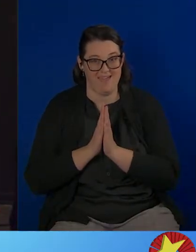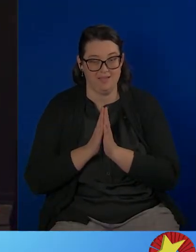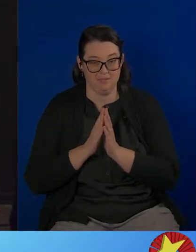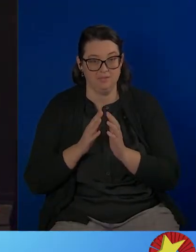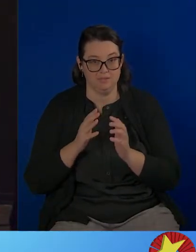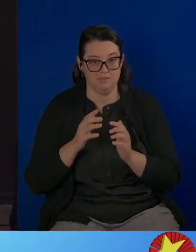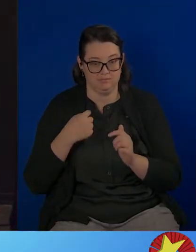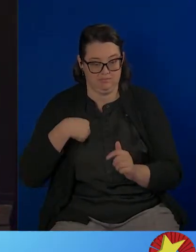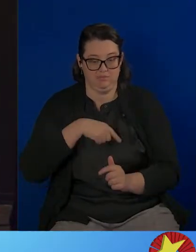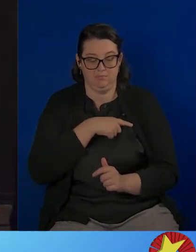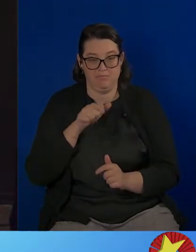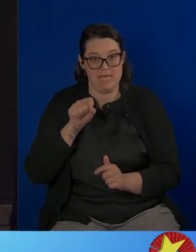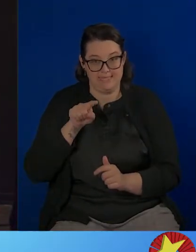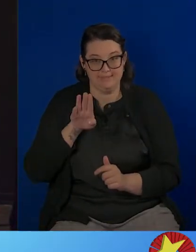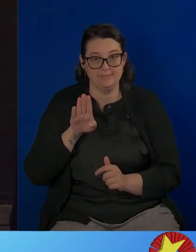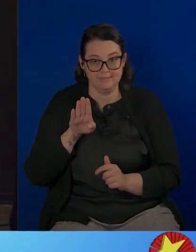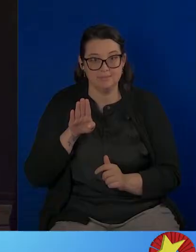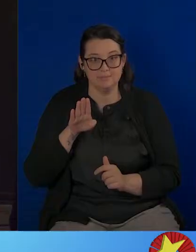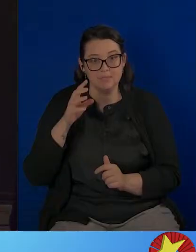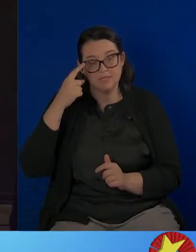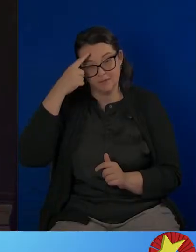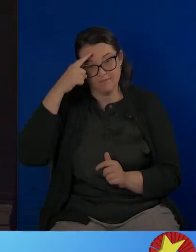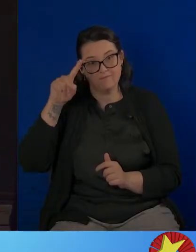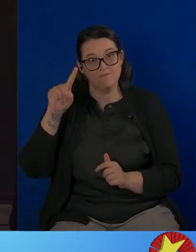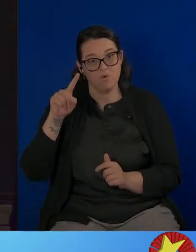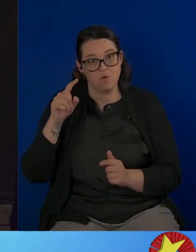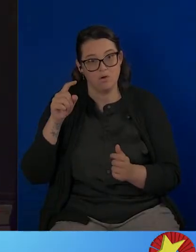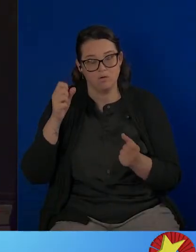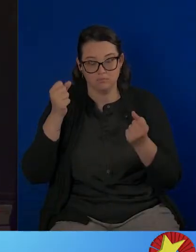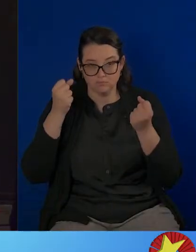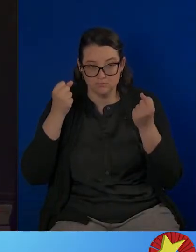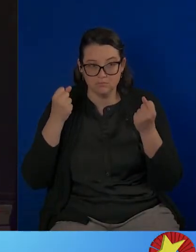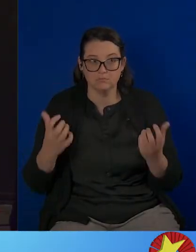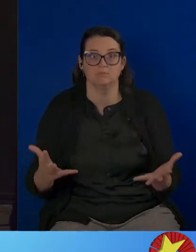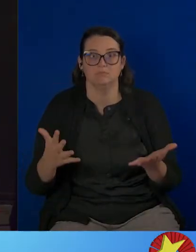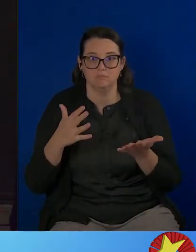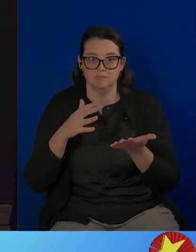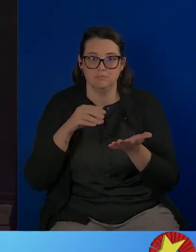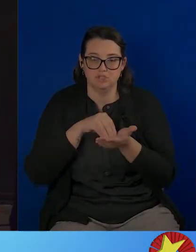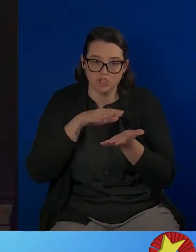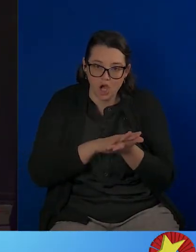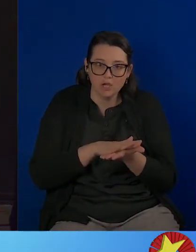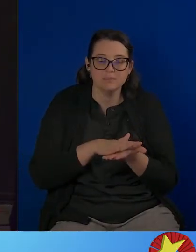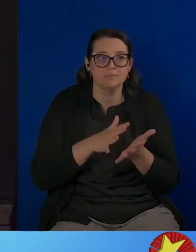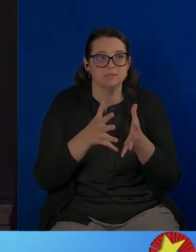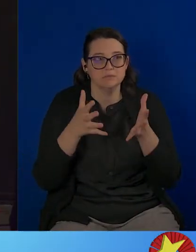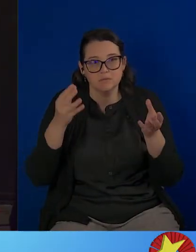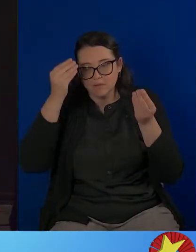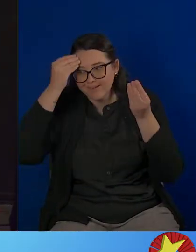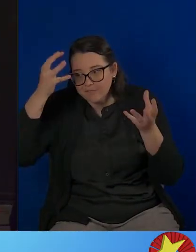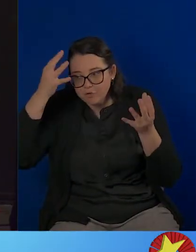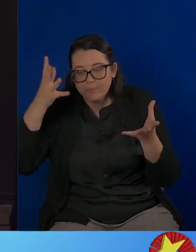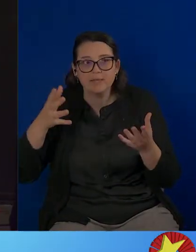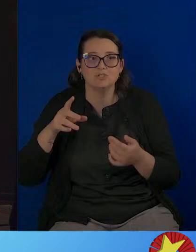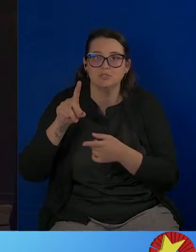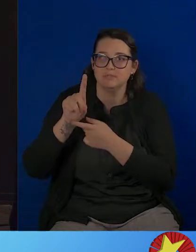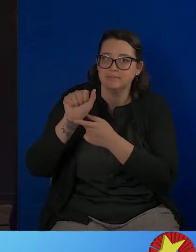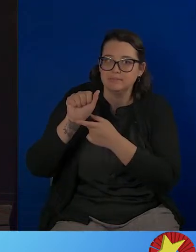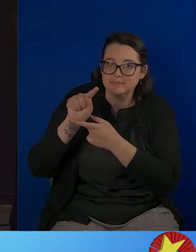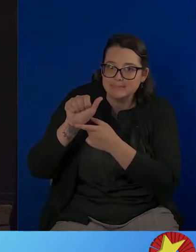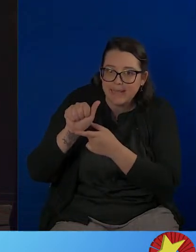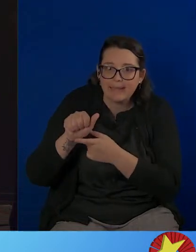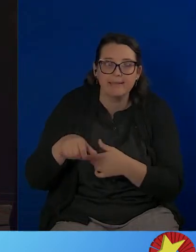ASDB for a multitude of documents and information, of data,